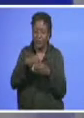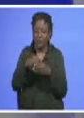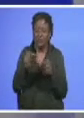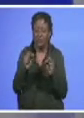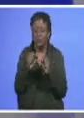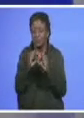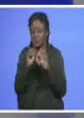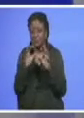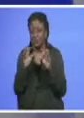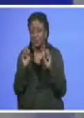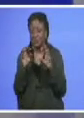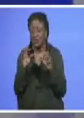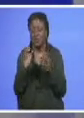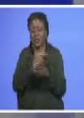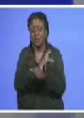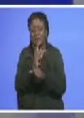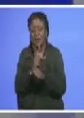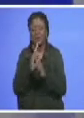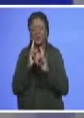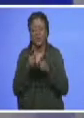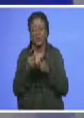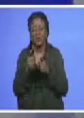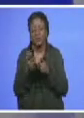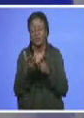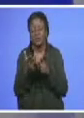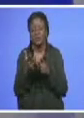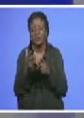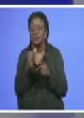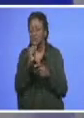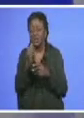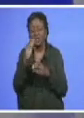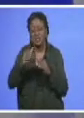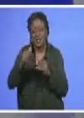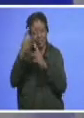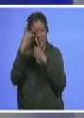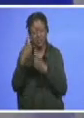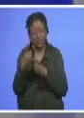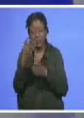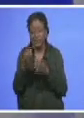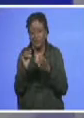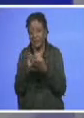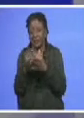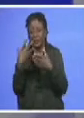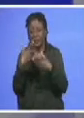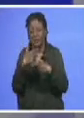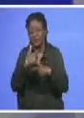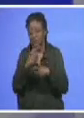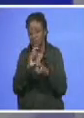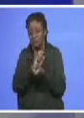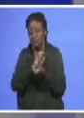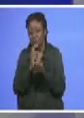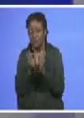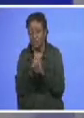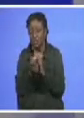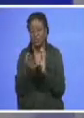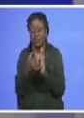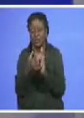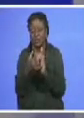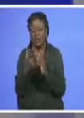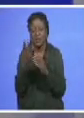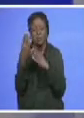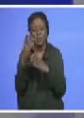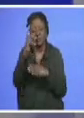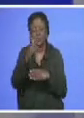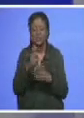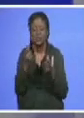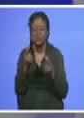has not yet been determined. The Attorney General contends, though, that the Bahamas will have to do whatever is necessary